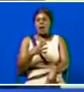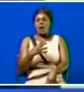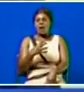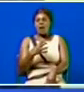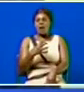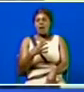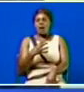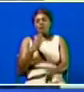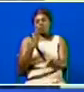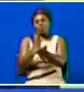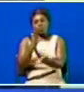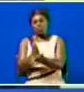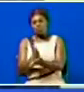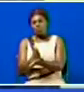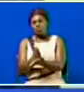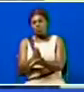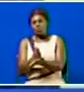I mean, certainly,